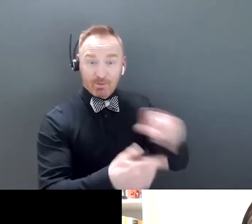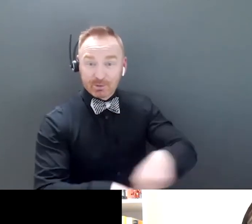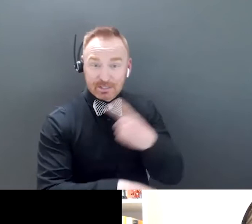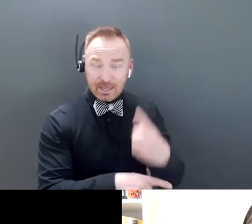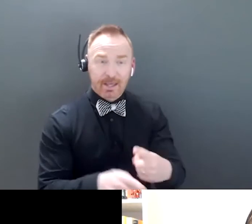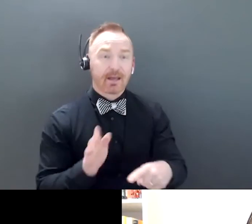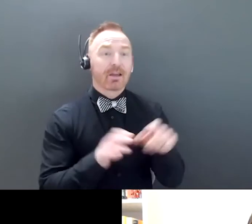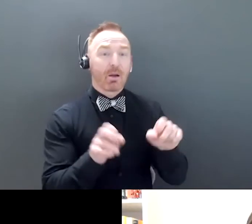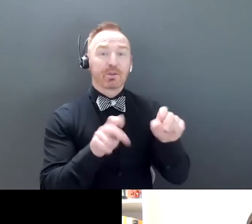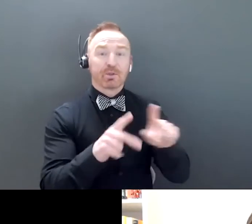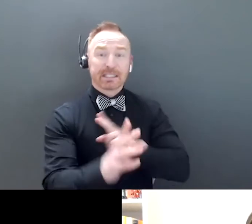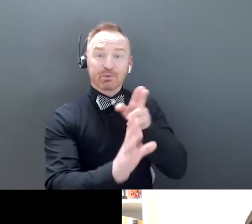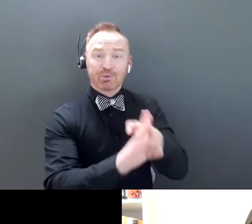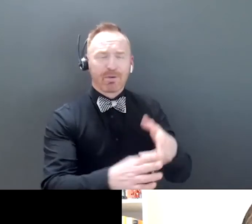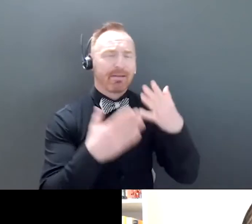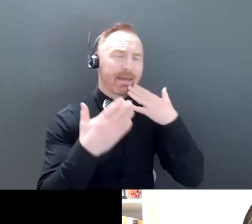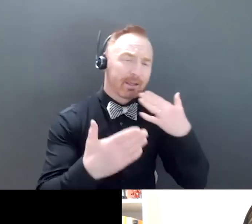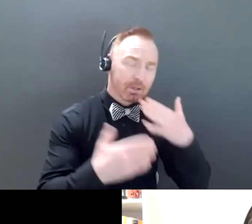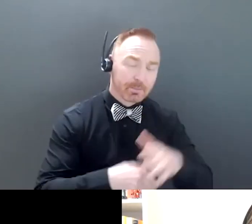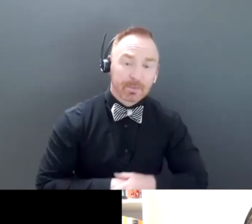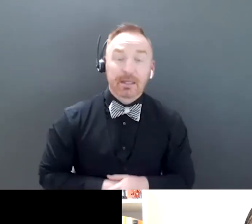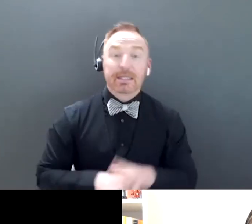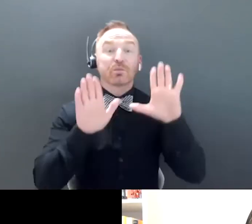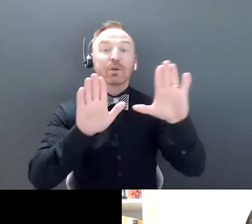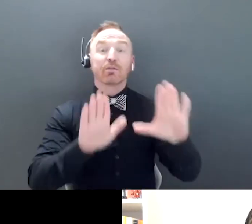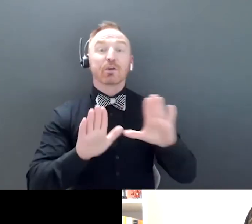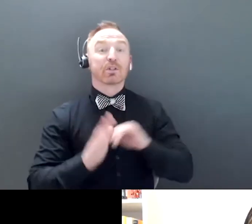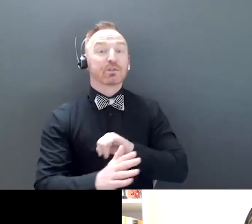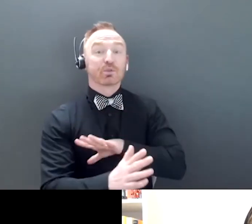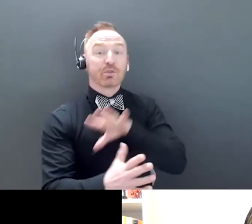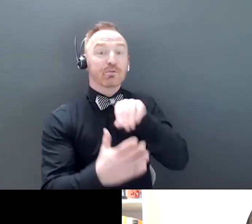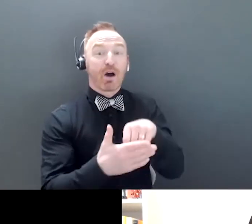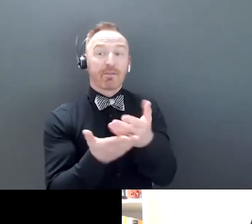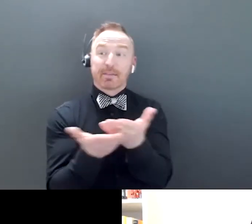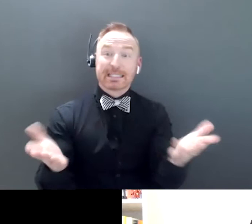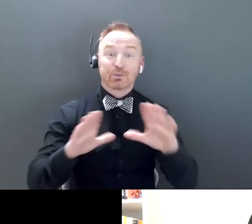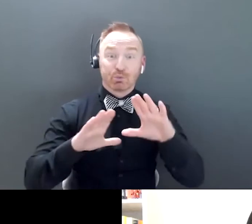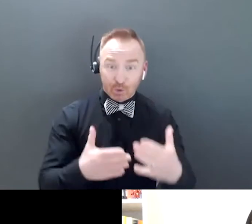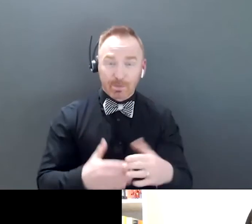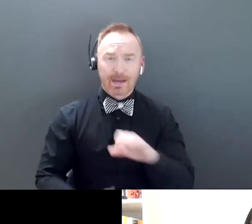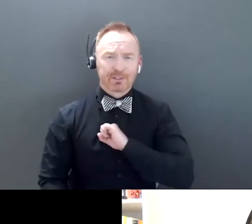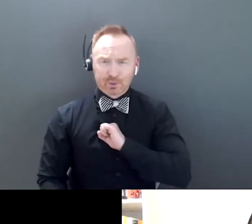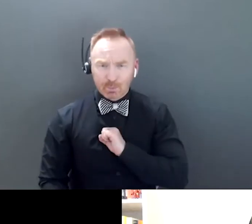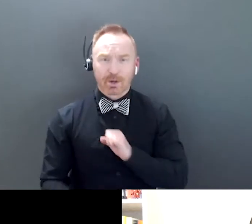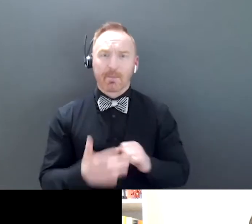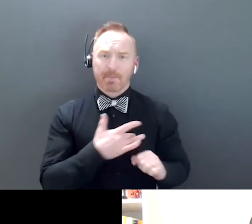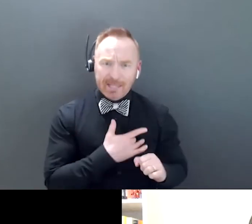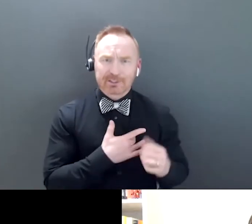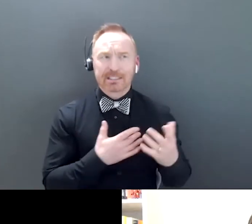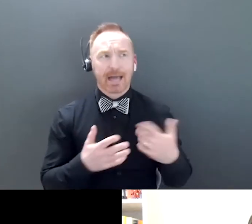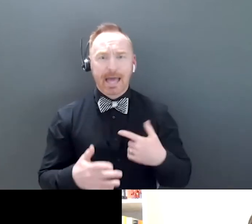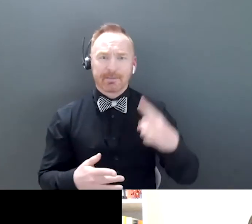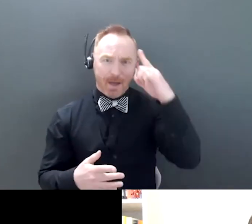wonderful to join sort of this group of super passionate and like-minded individuals.